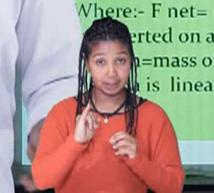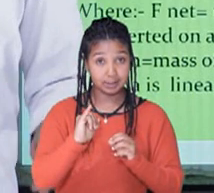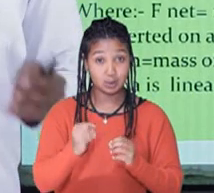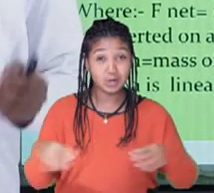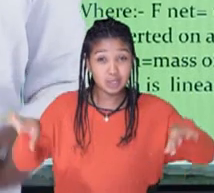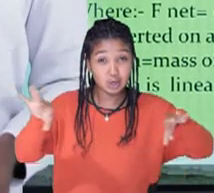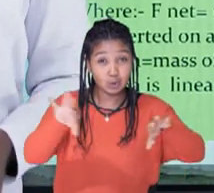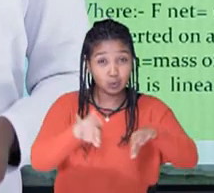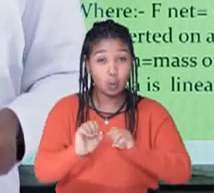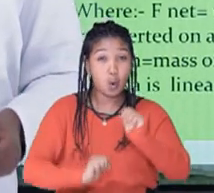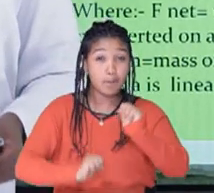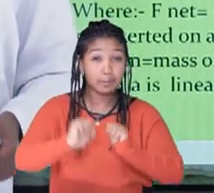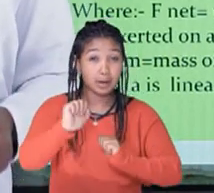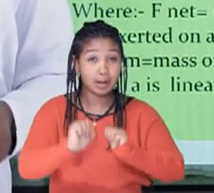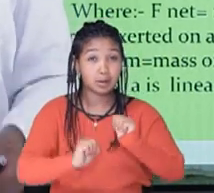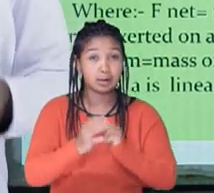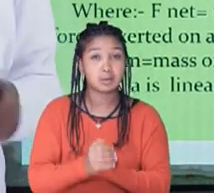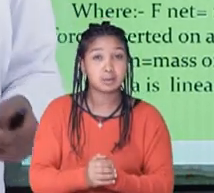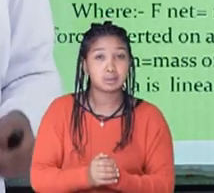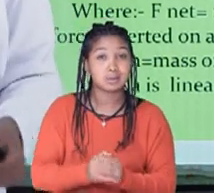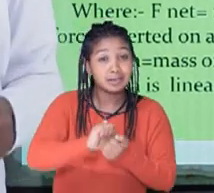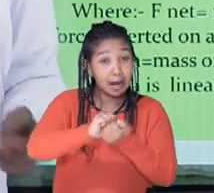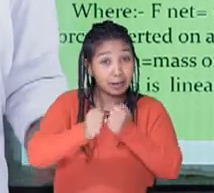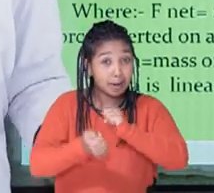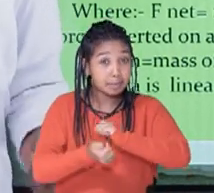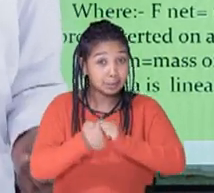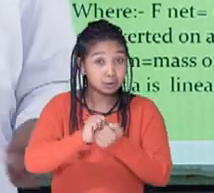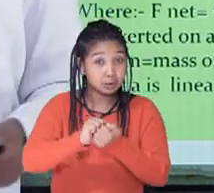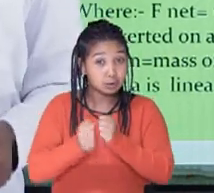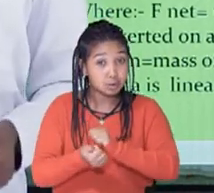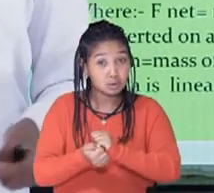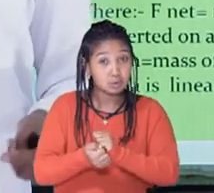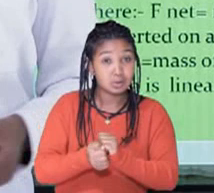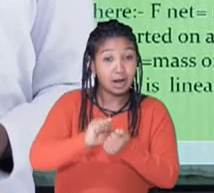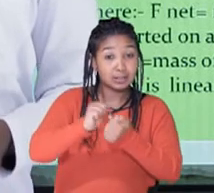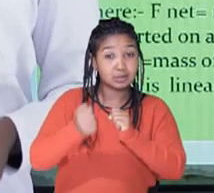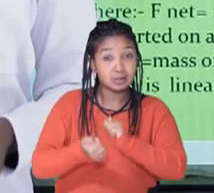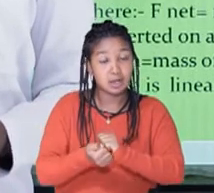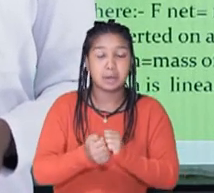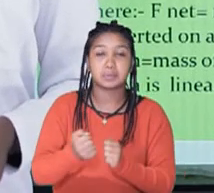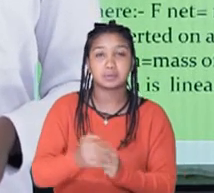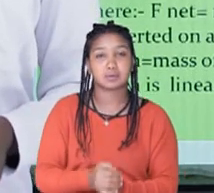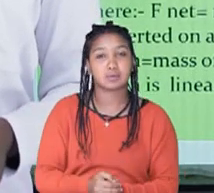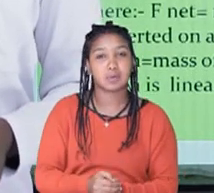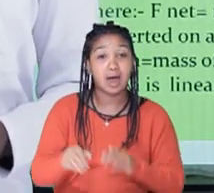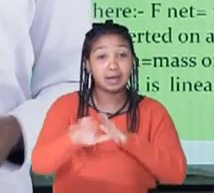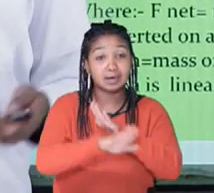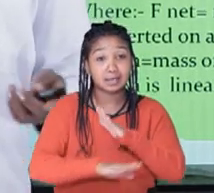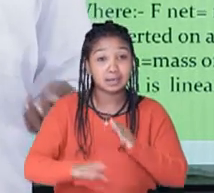we need to compare the dynamics concepts, translational dynamics and rotational dynamics.